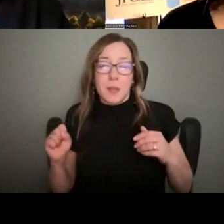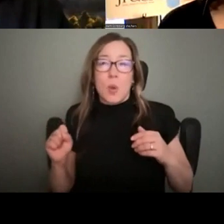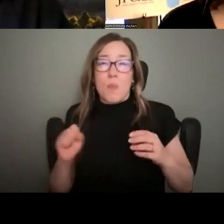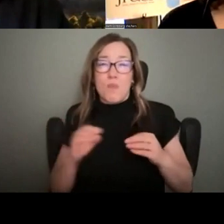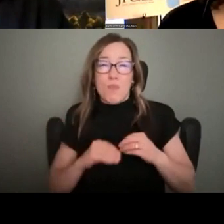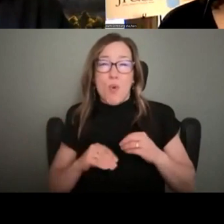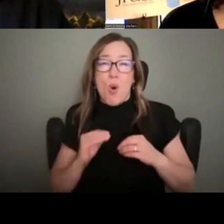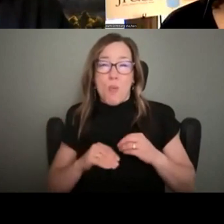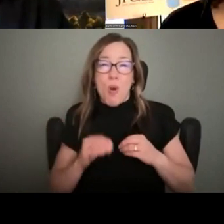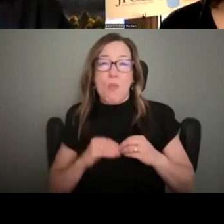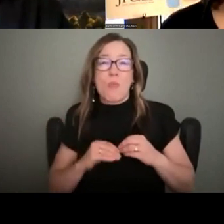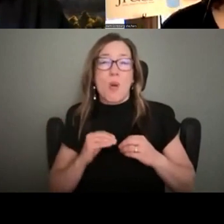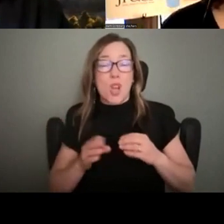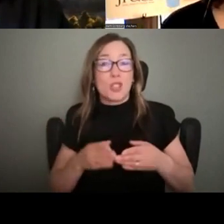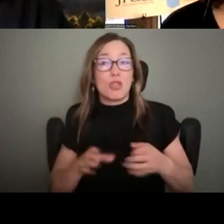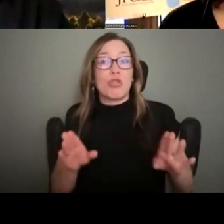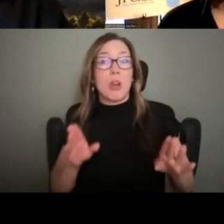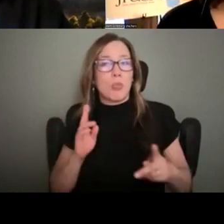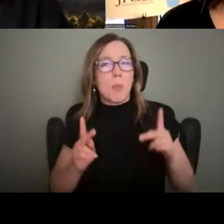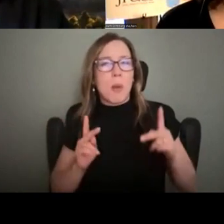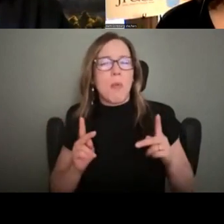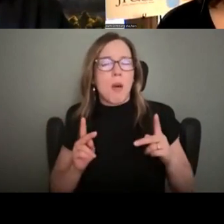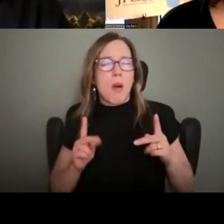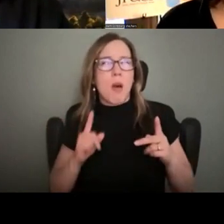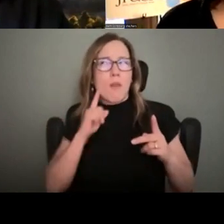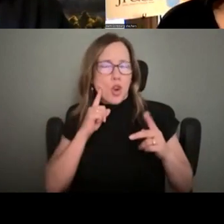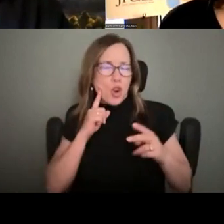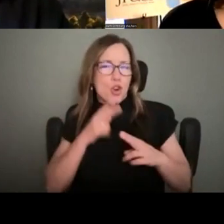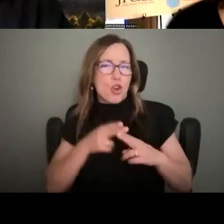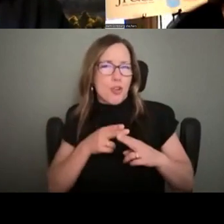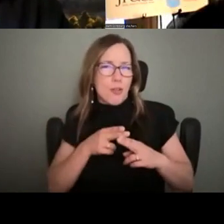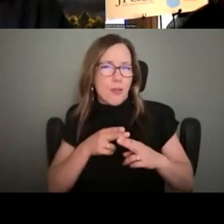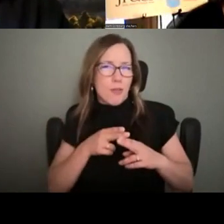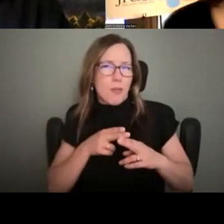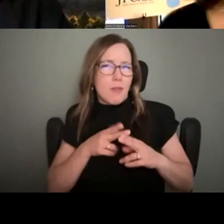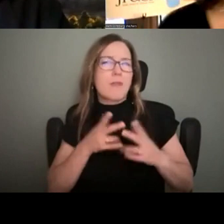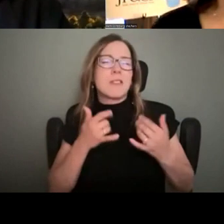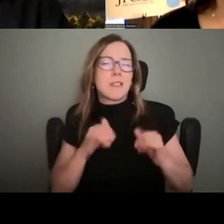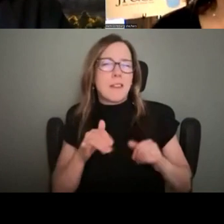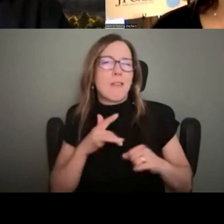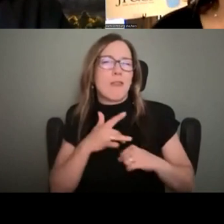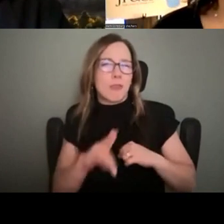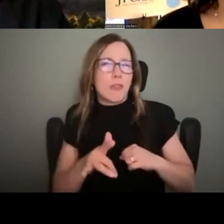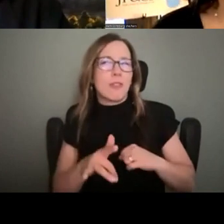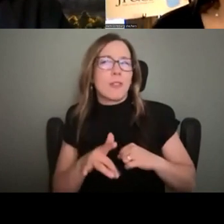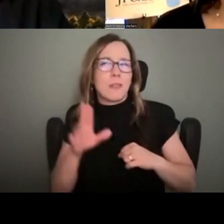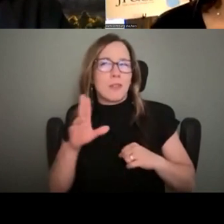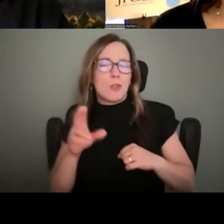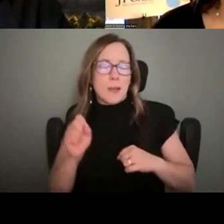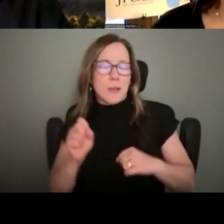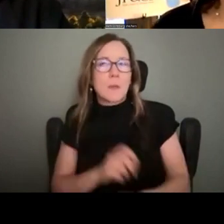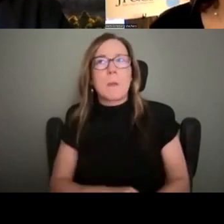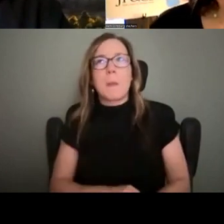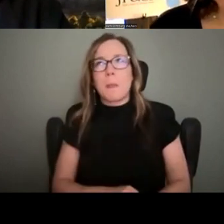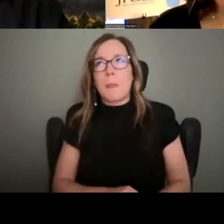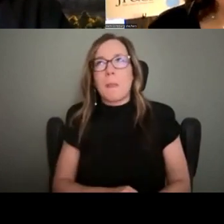more members of the general public have heard the phrase, but we're still at a pretty early stage in the United States. So